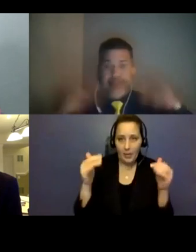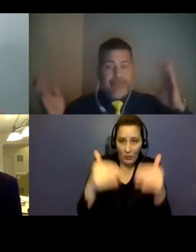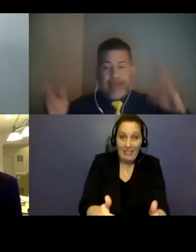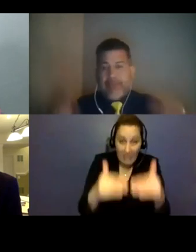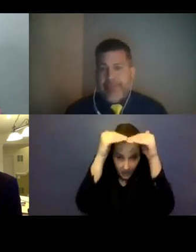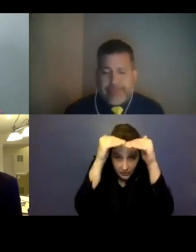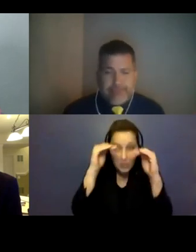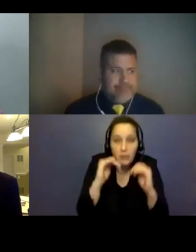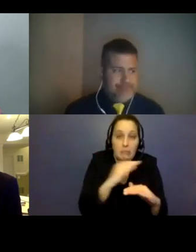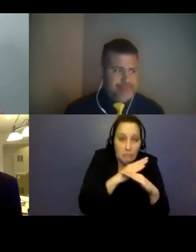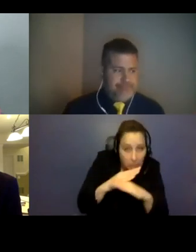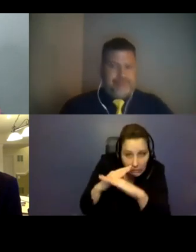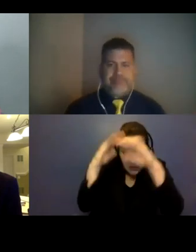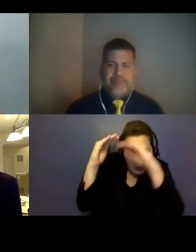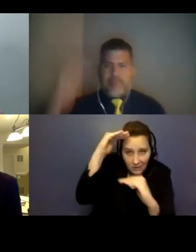we do whatever we gotta do.